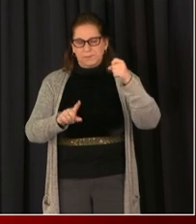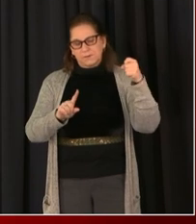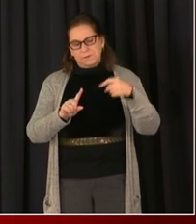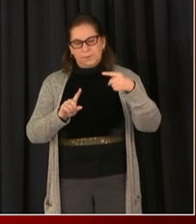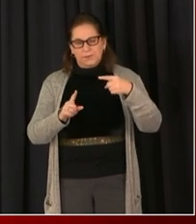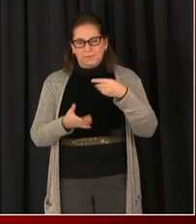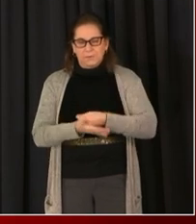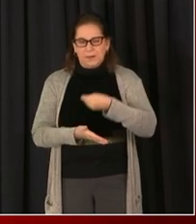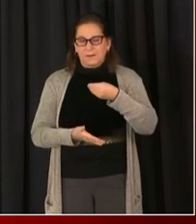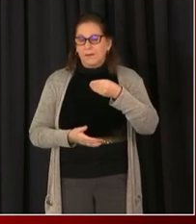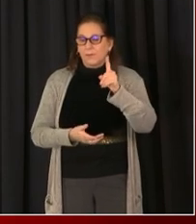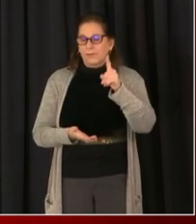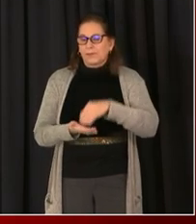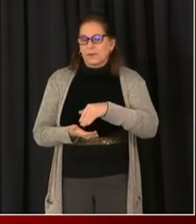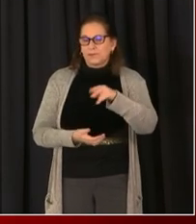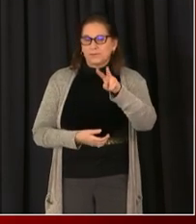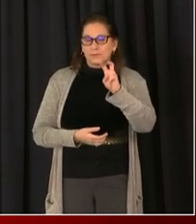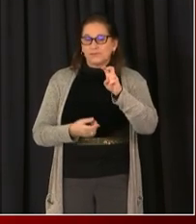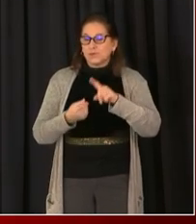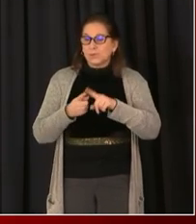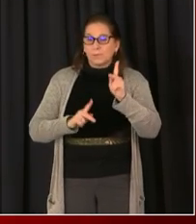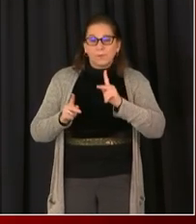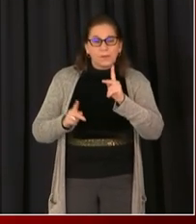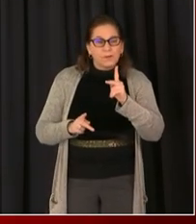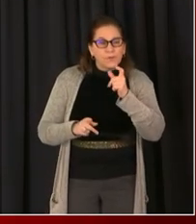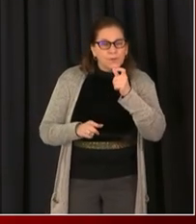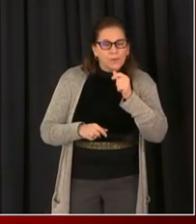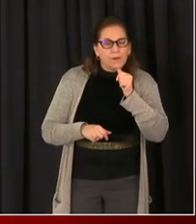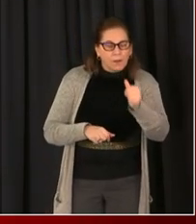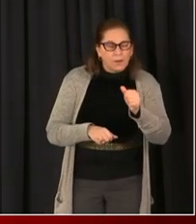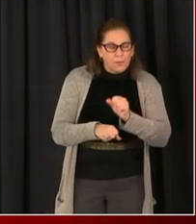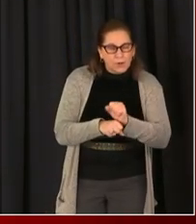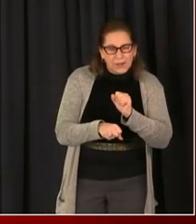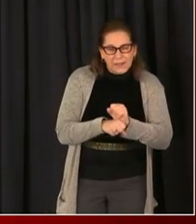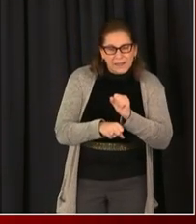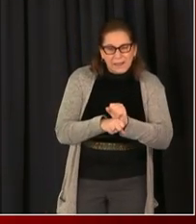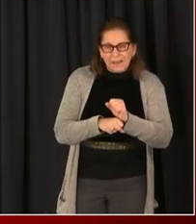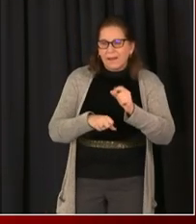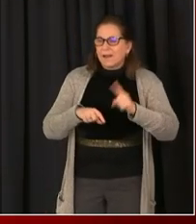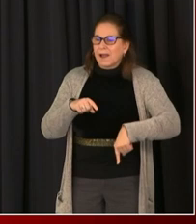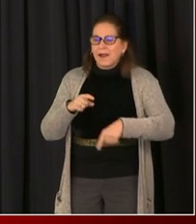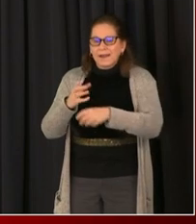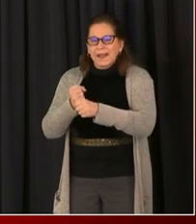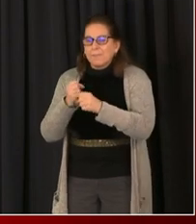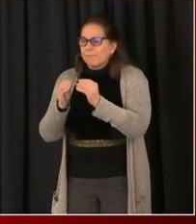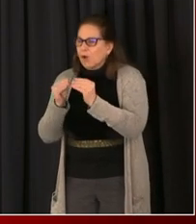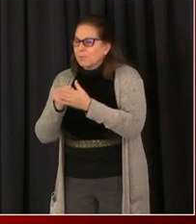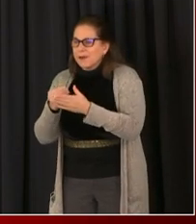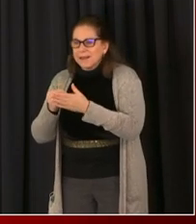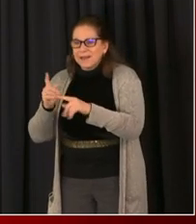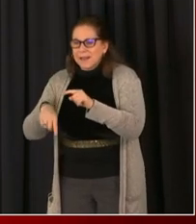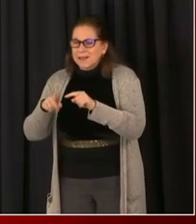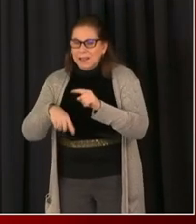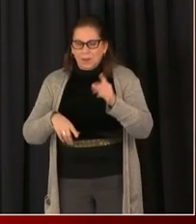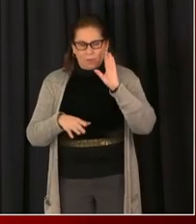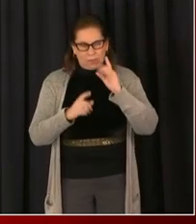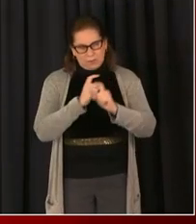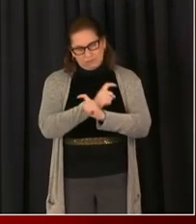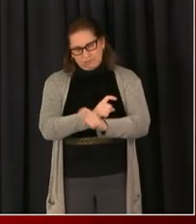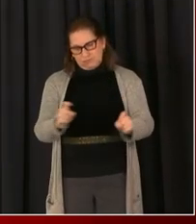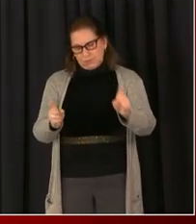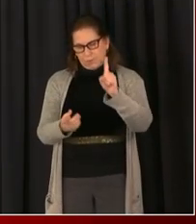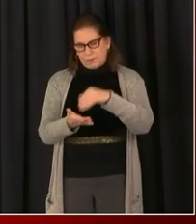unemployed Washingtonians who are not eligible for additional unemployment and have